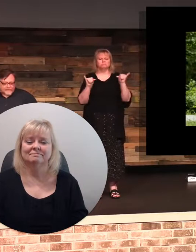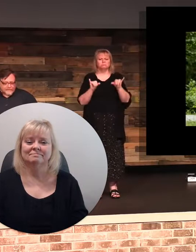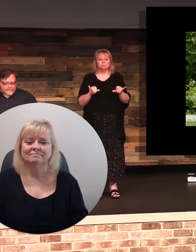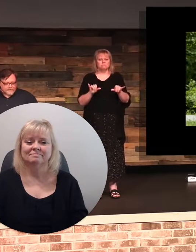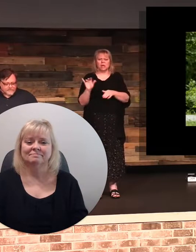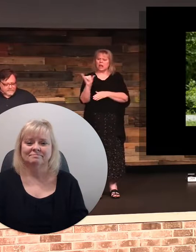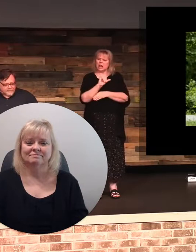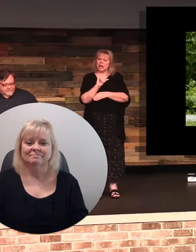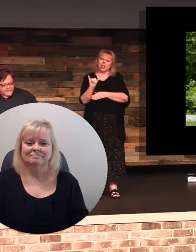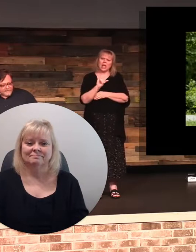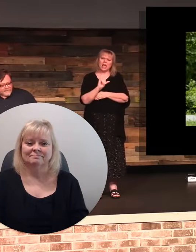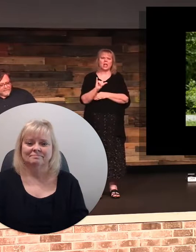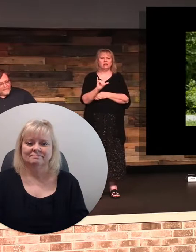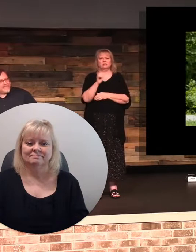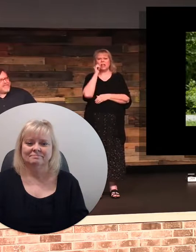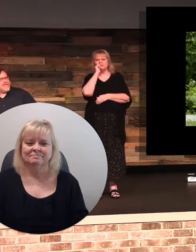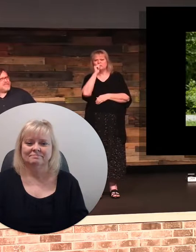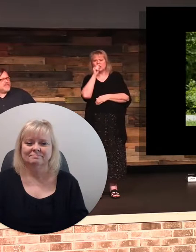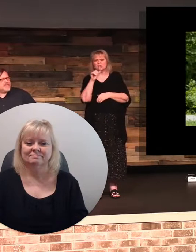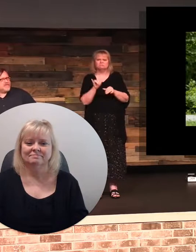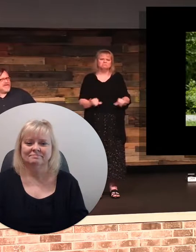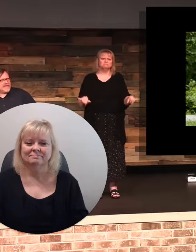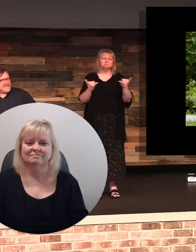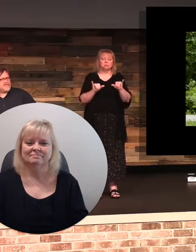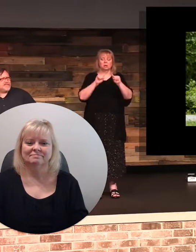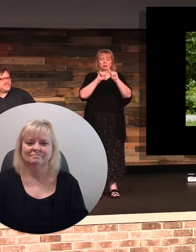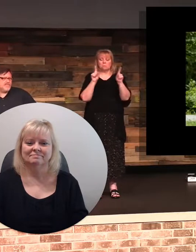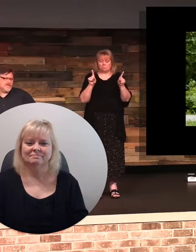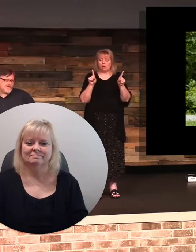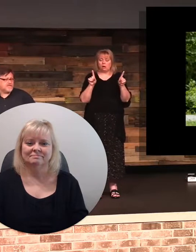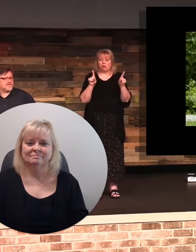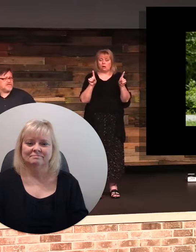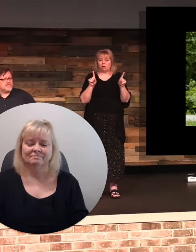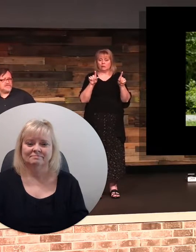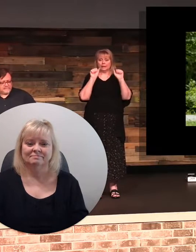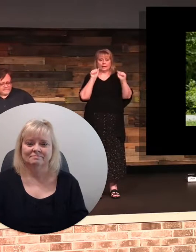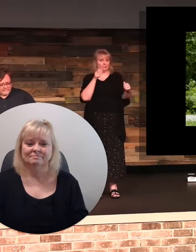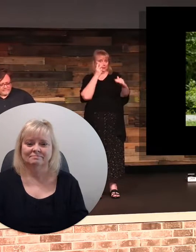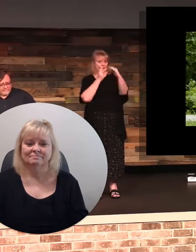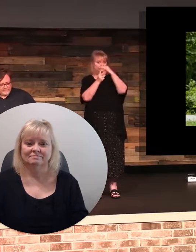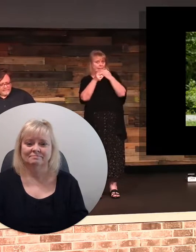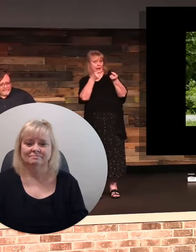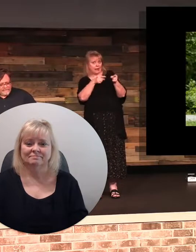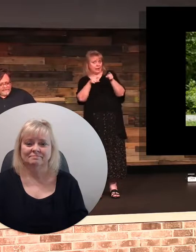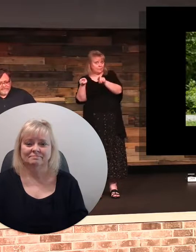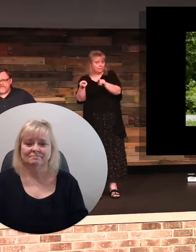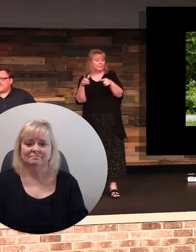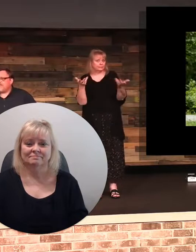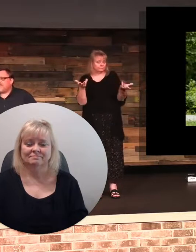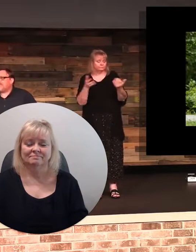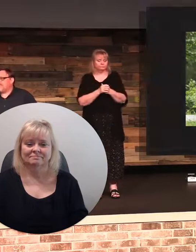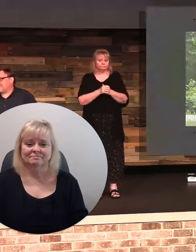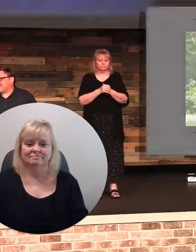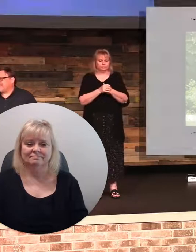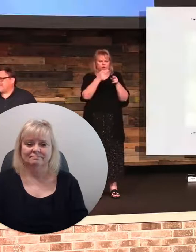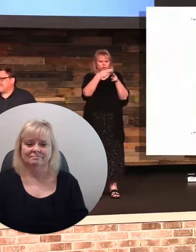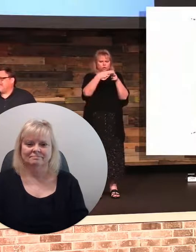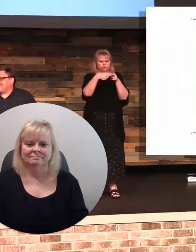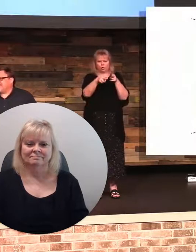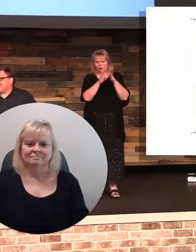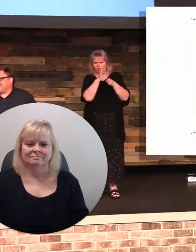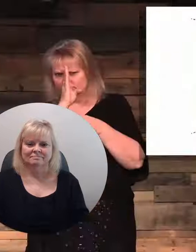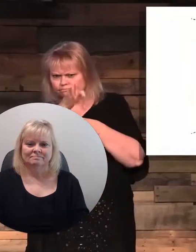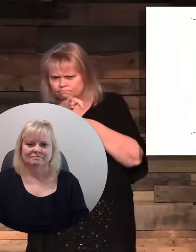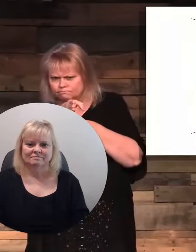motions, but things were at least predictable. It was the shortest distance between